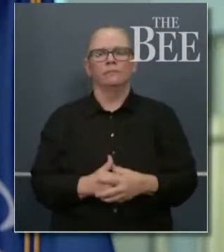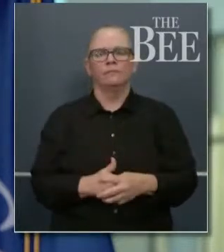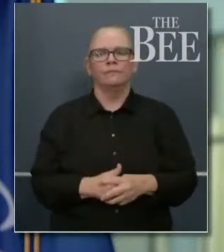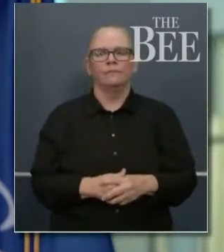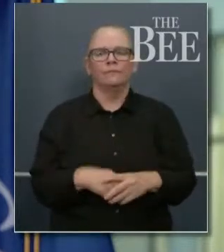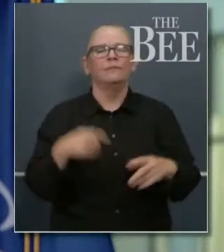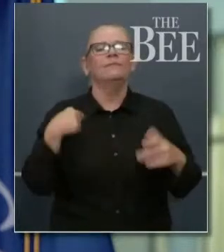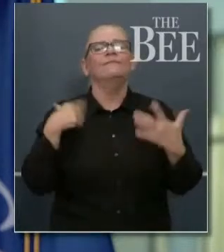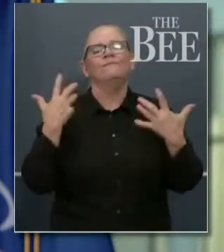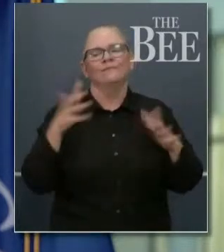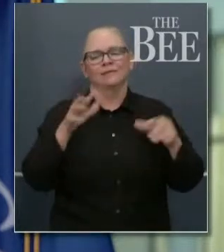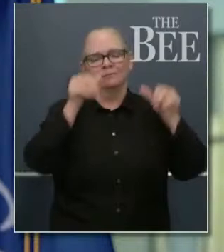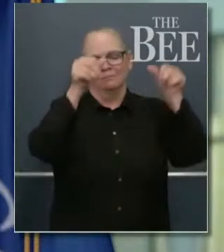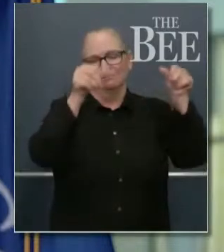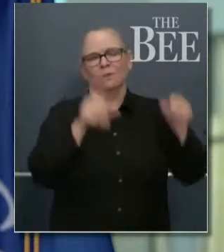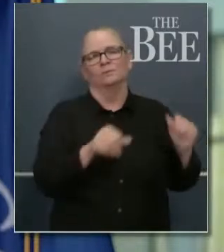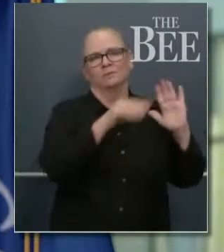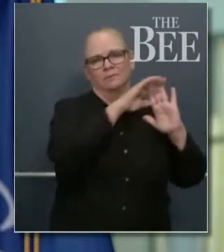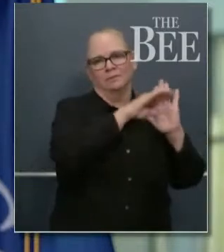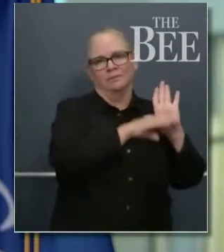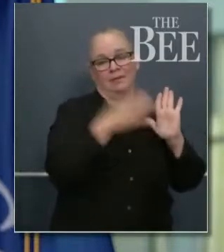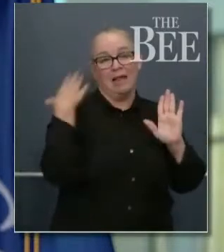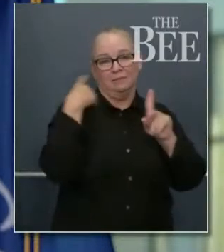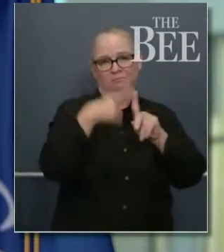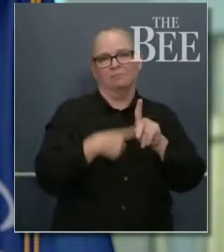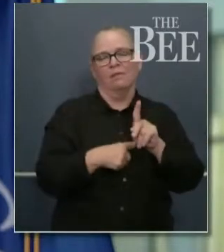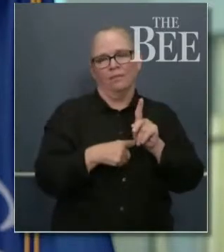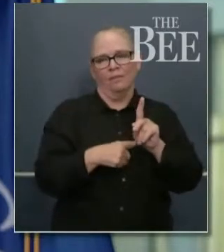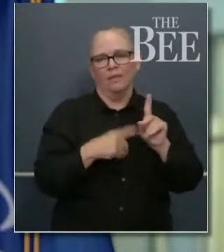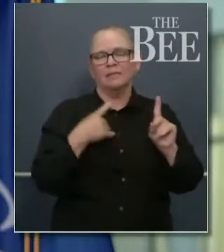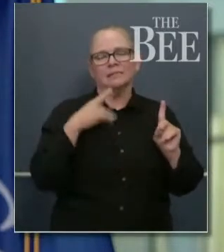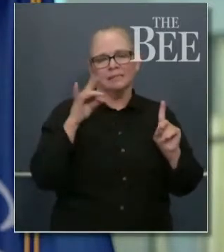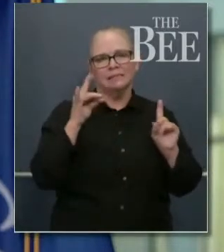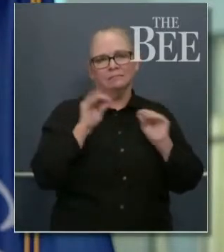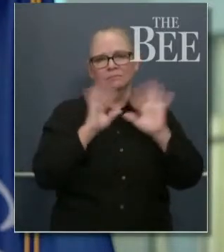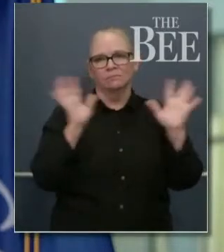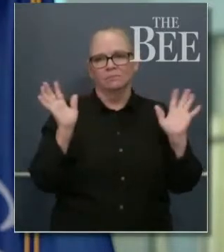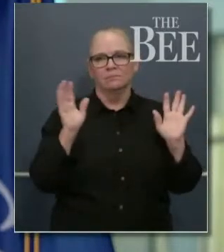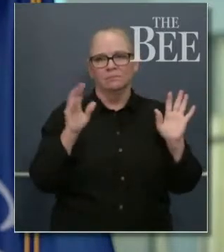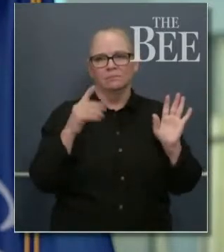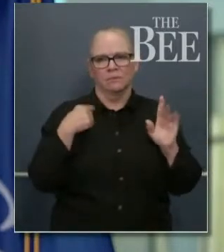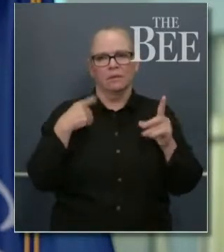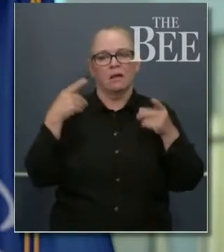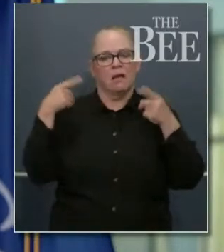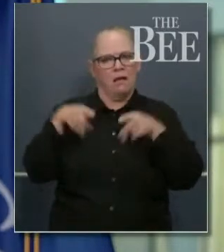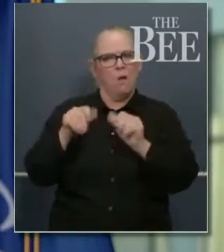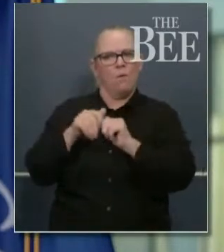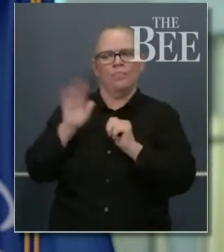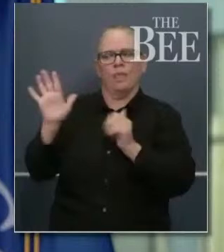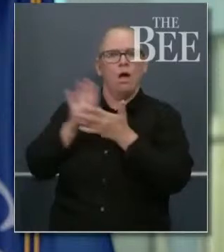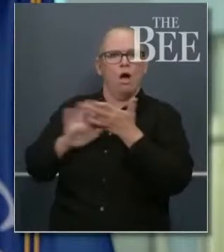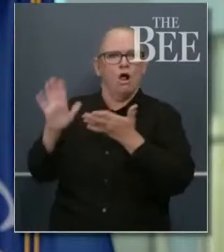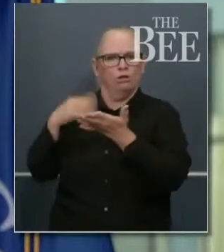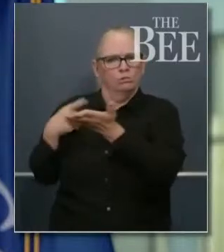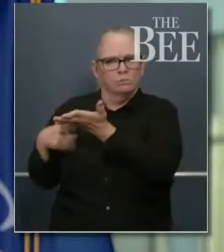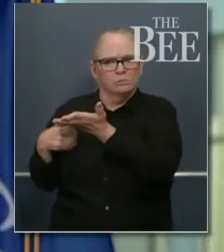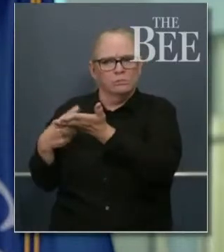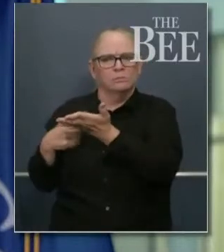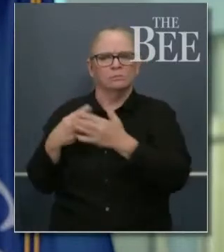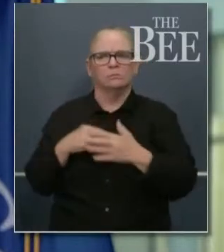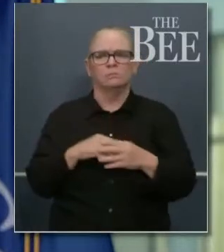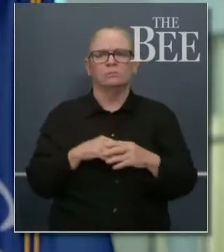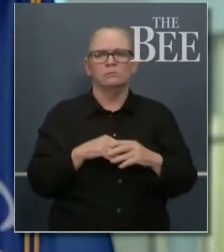and we aligned them. We worked with the NC2A, and we aligned them with the NC2A. There's nothing in the state